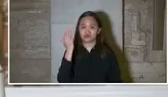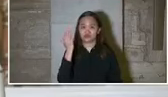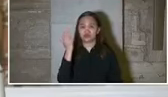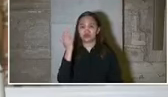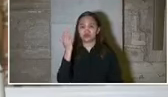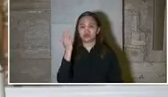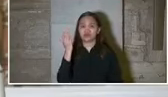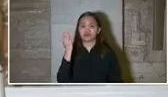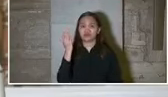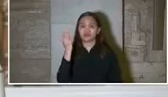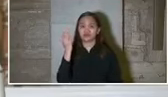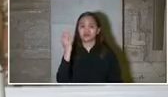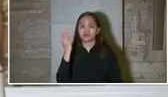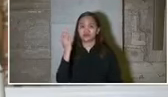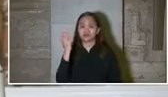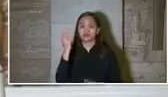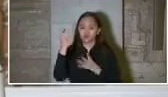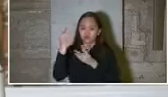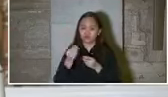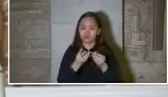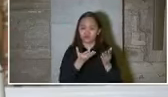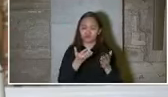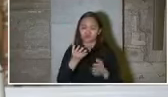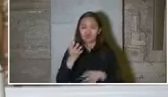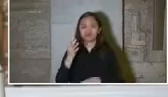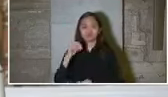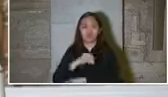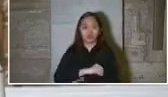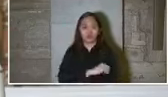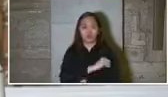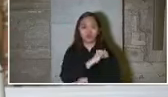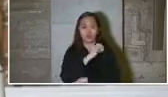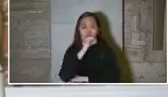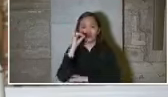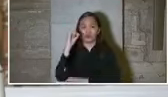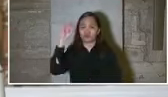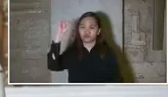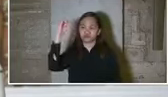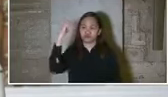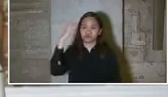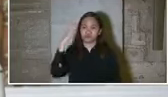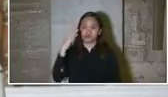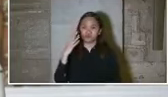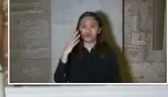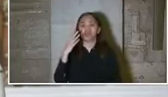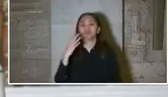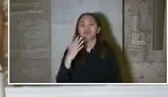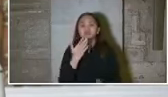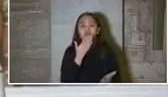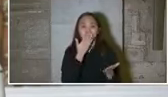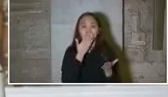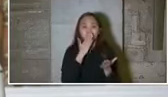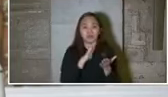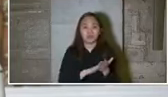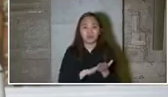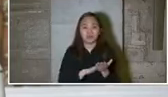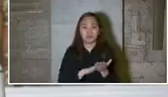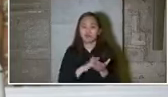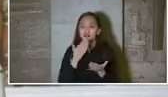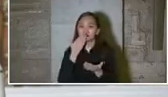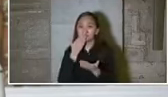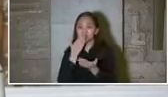causes the sun to rise on the bad and the good.